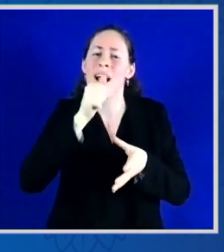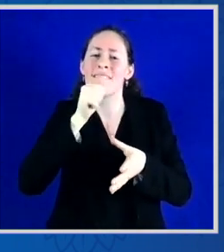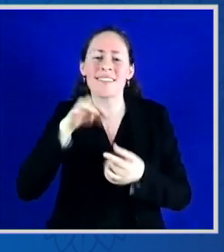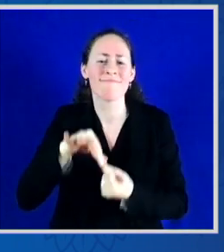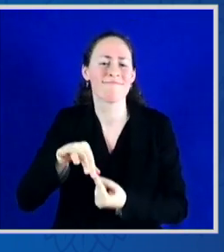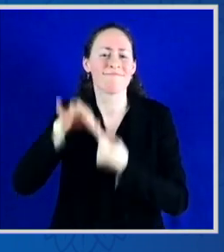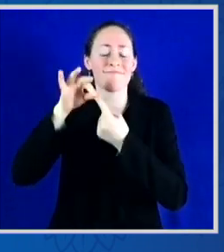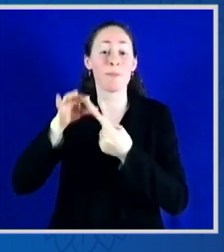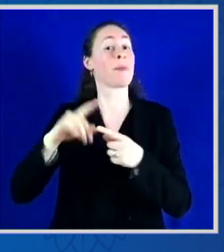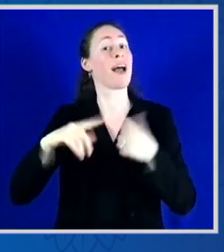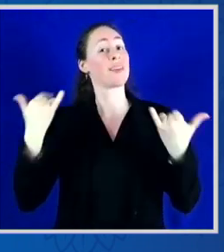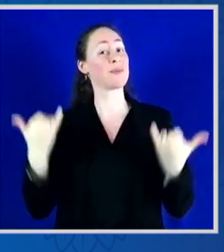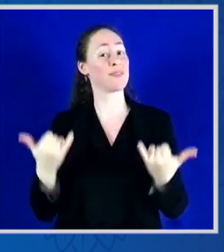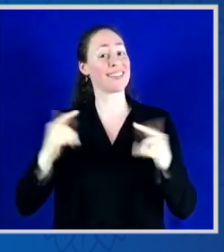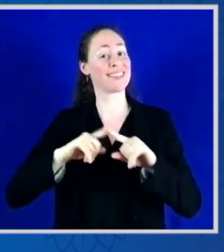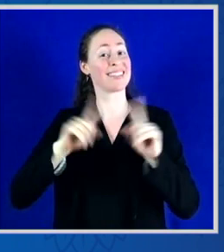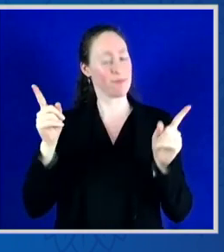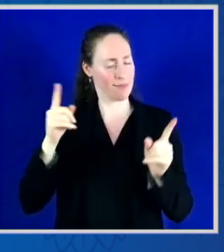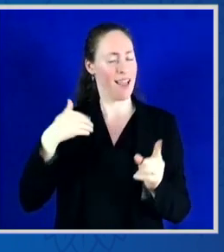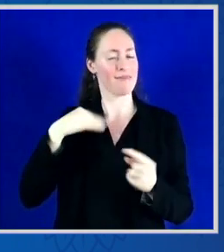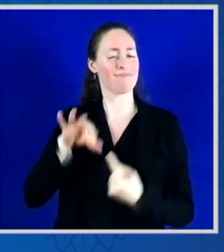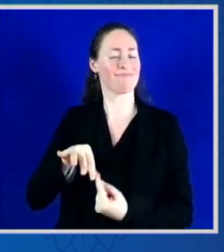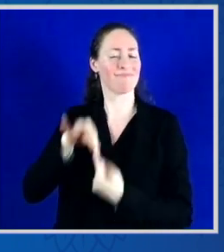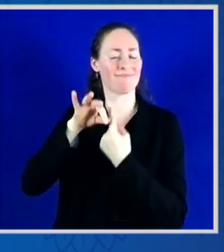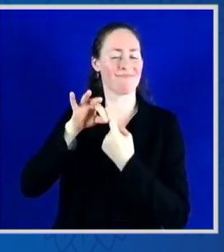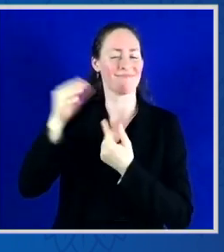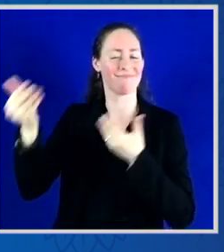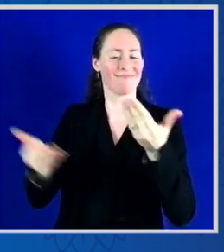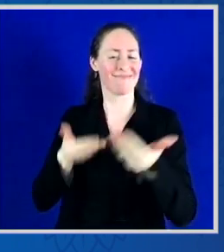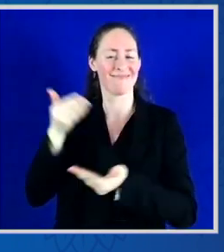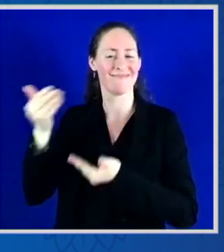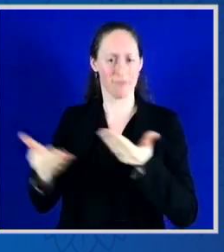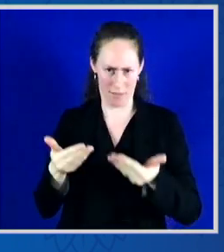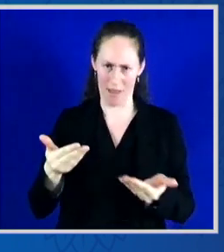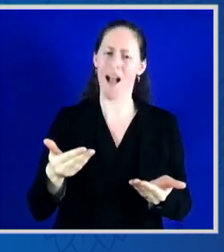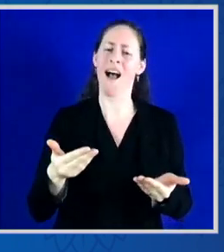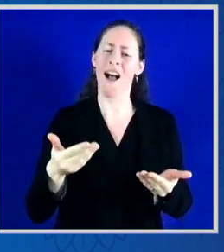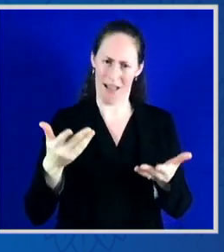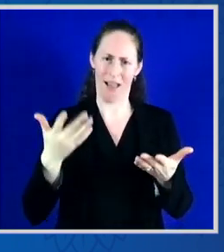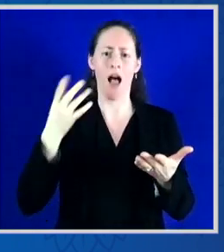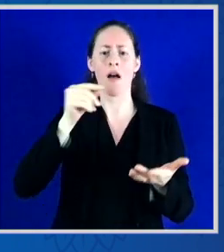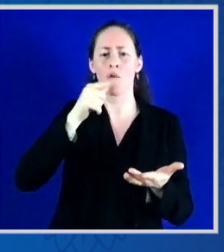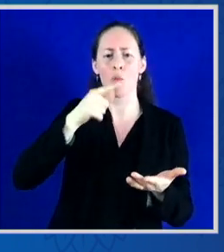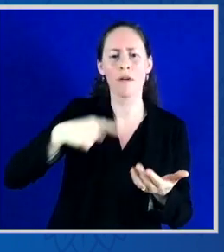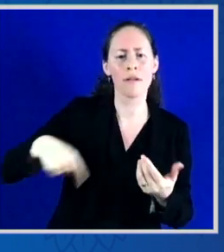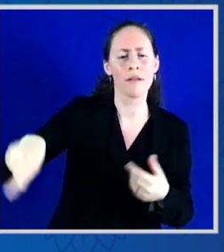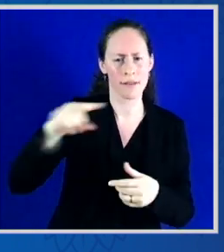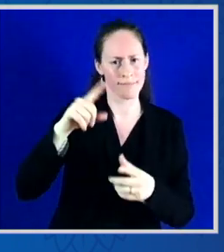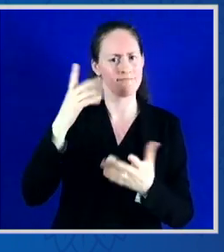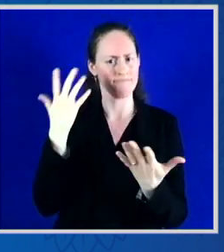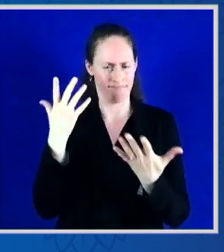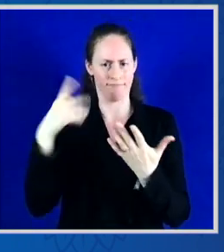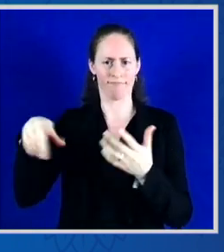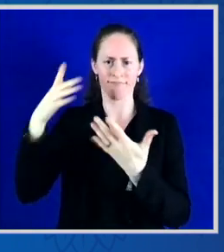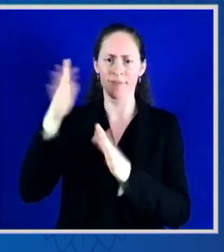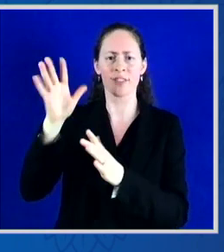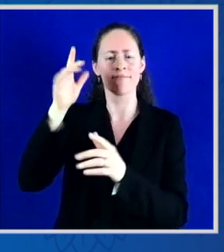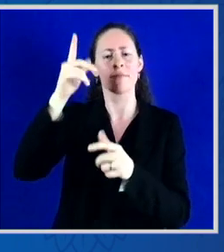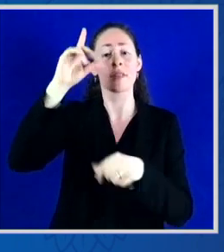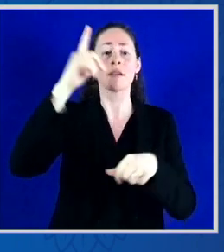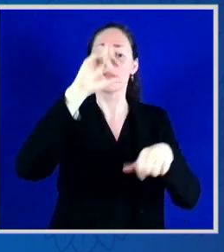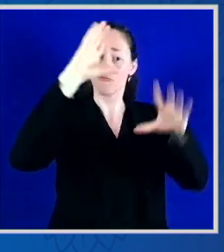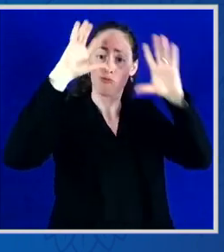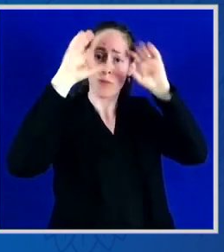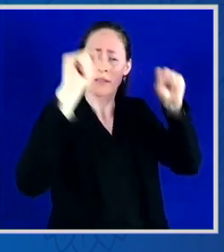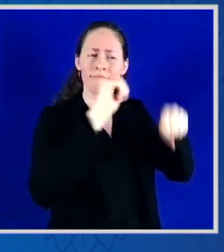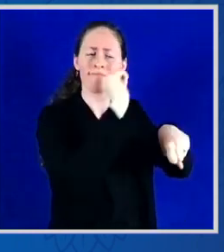have advocated for and directly benefited from policies set forth by the president and his administration. And so we're lucky